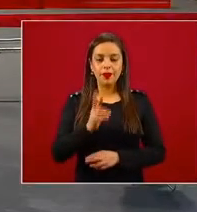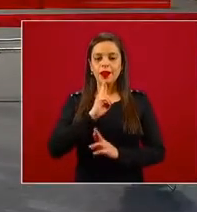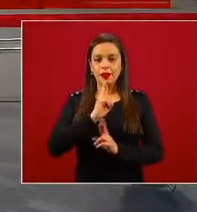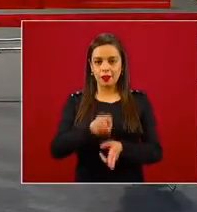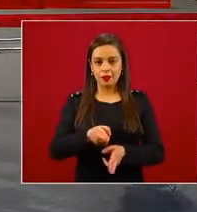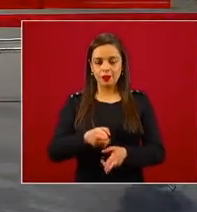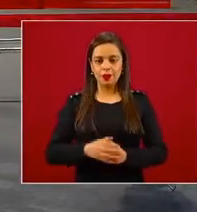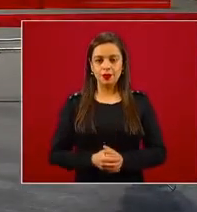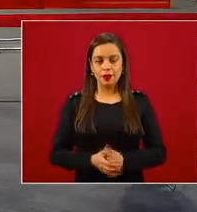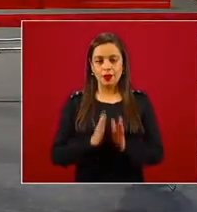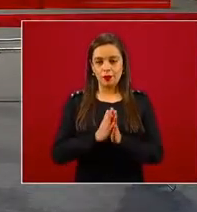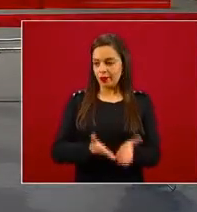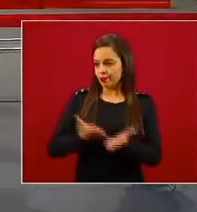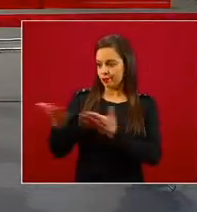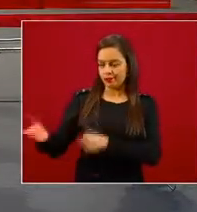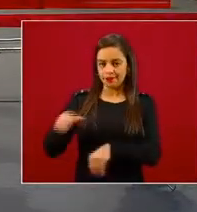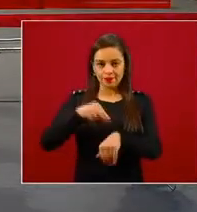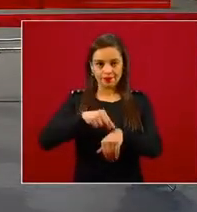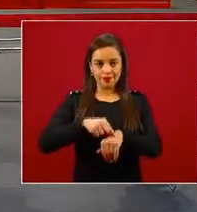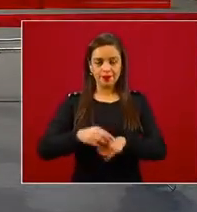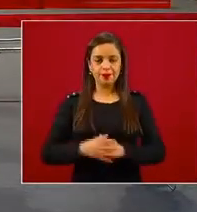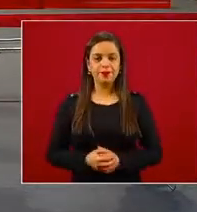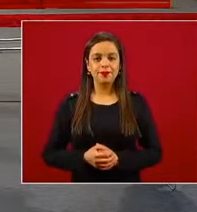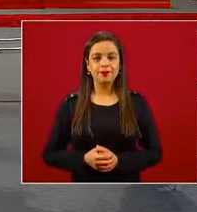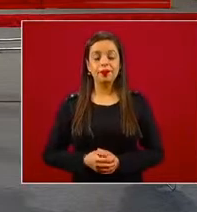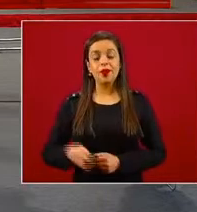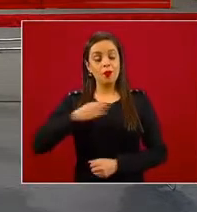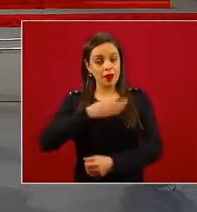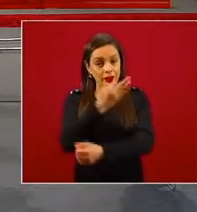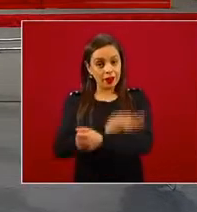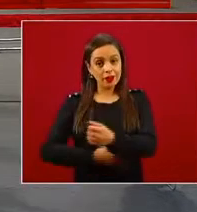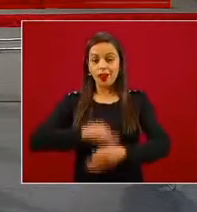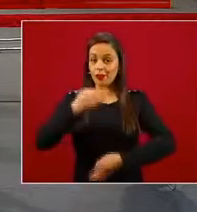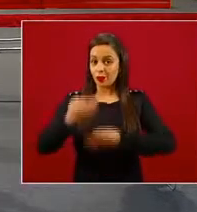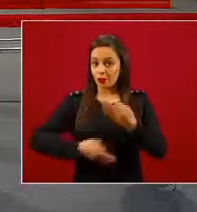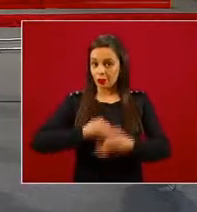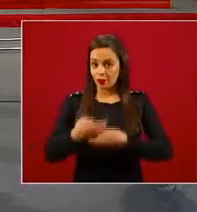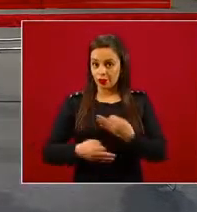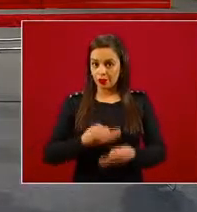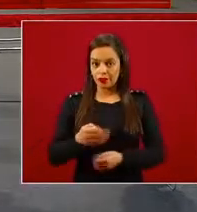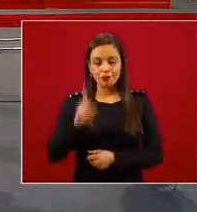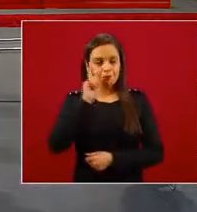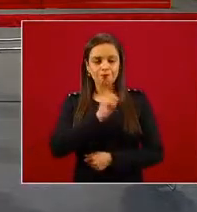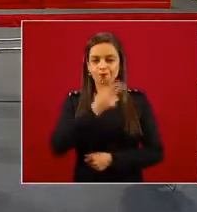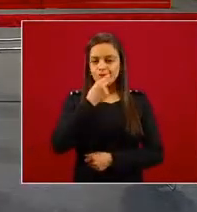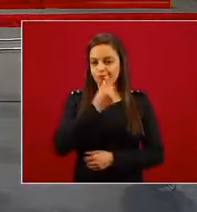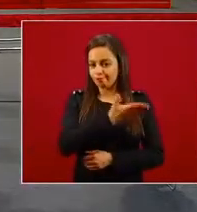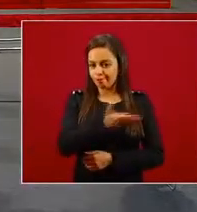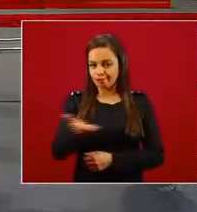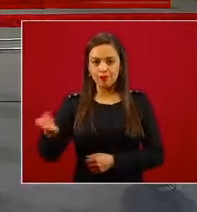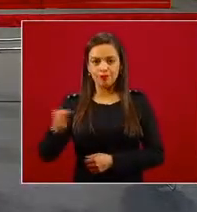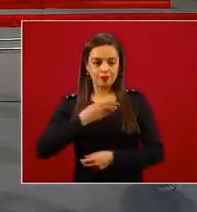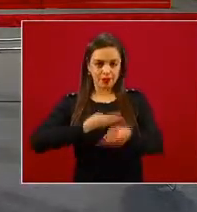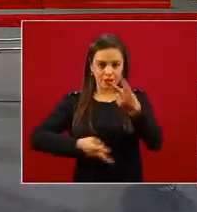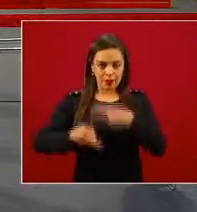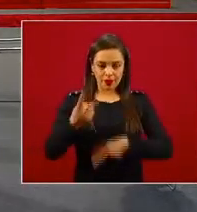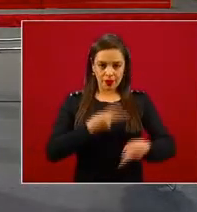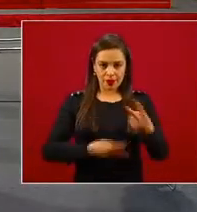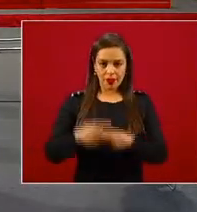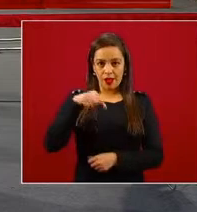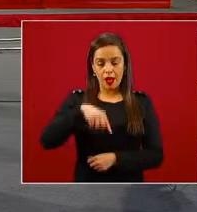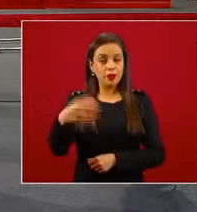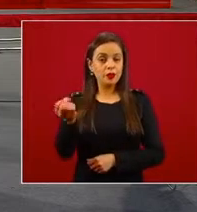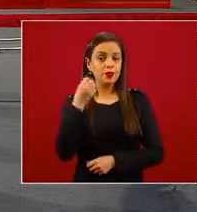do favor. a round for questions and Muy answers. buenas tardes a todas y todos. Good Bienvenidos afternoon to you a